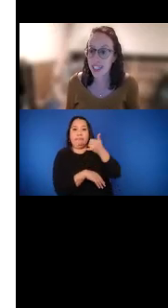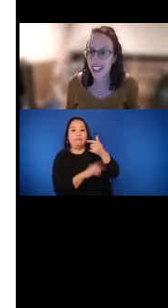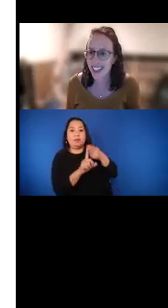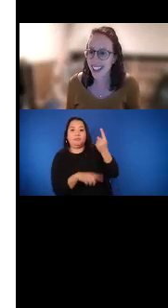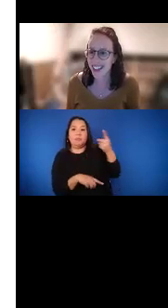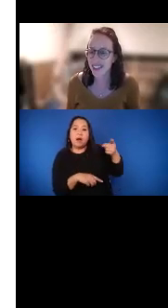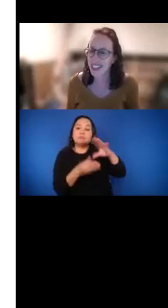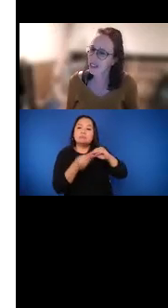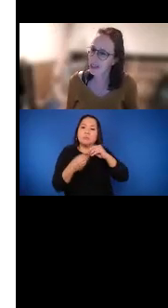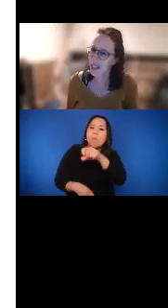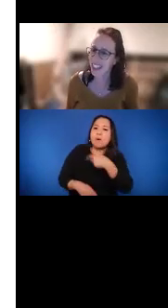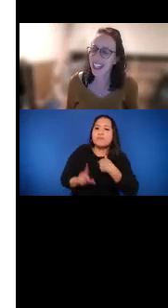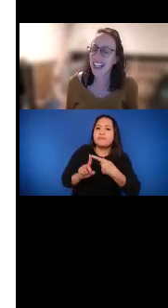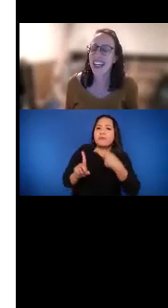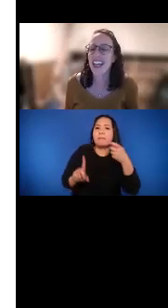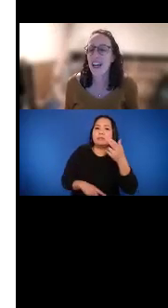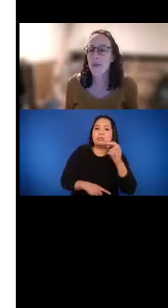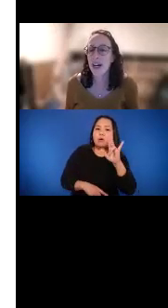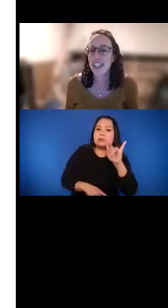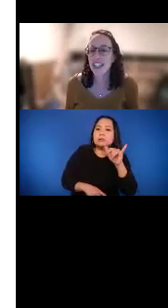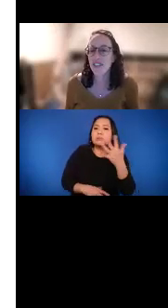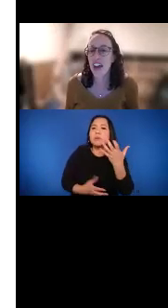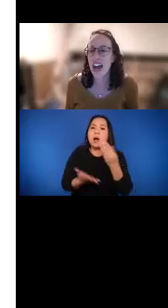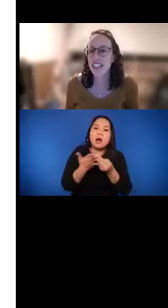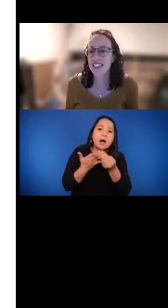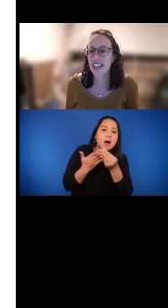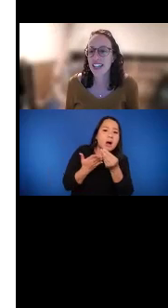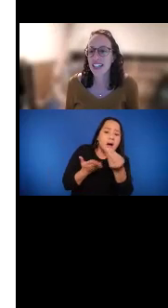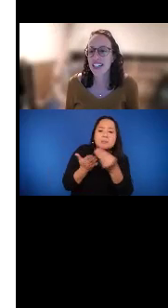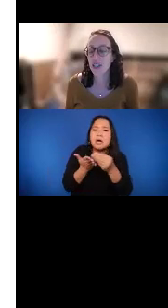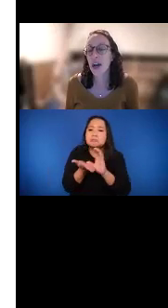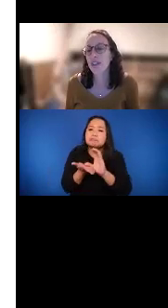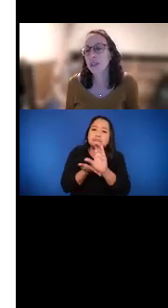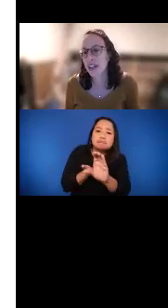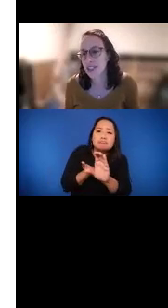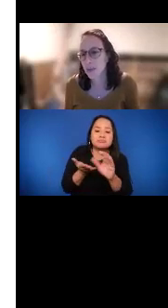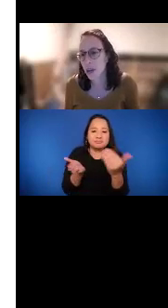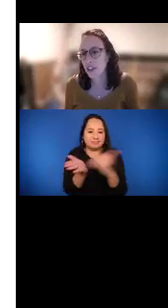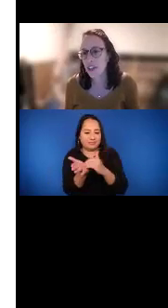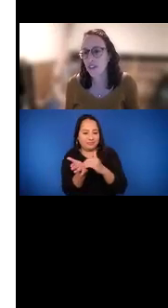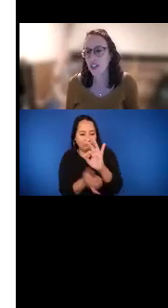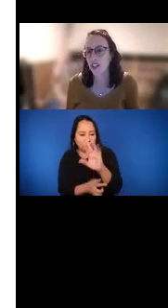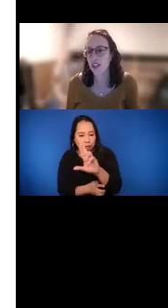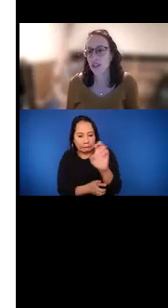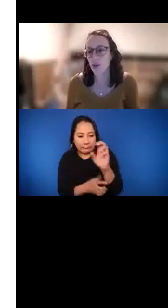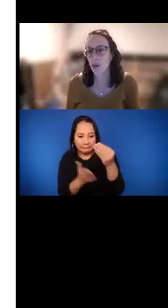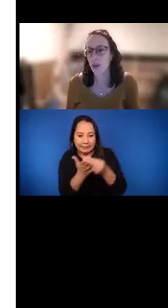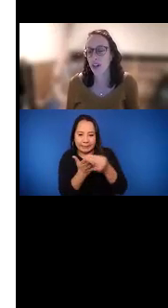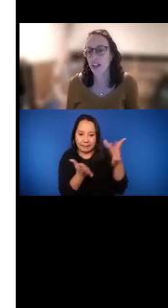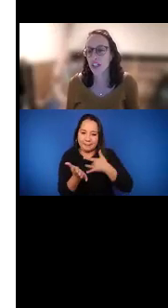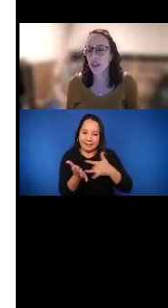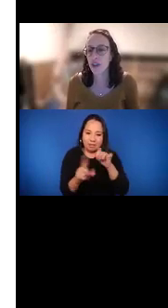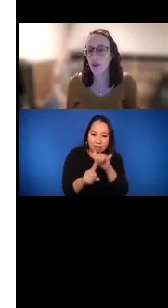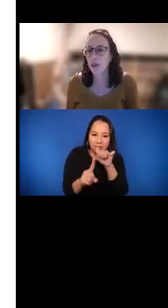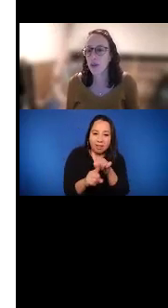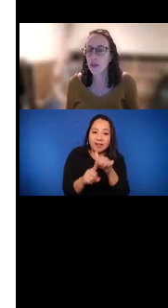free money, again with the free money. But in fact, you have to pay a small fee first,